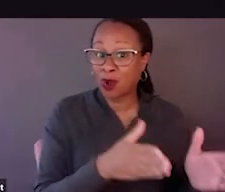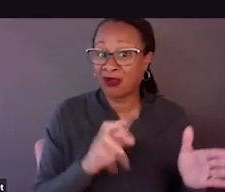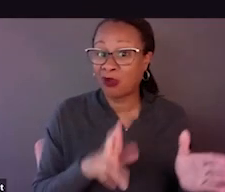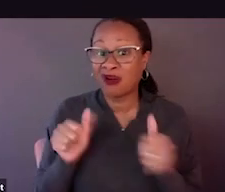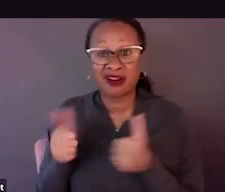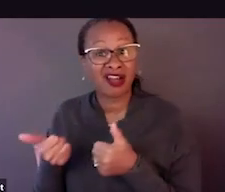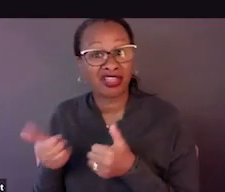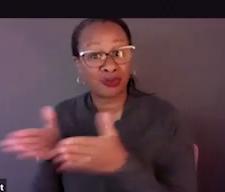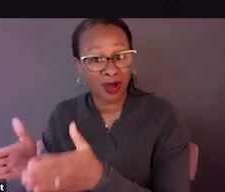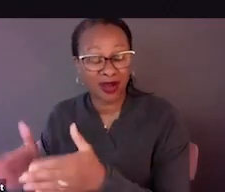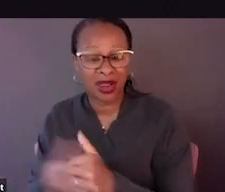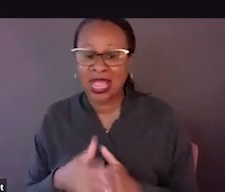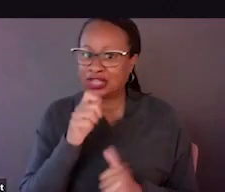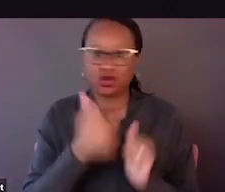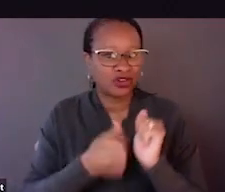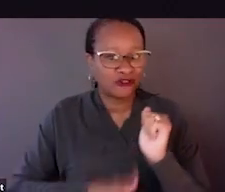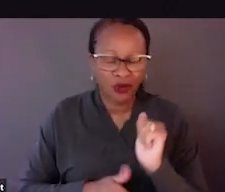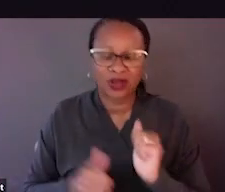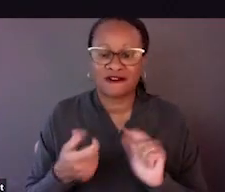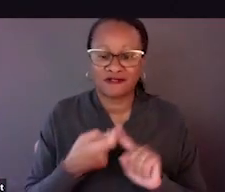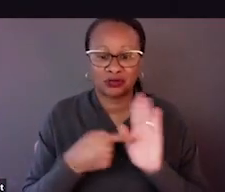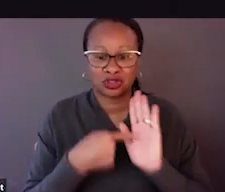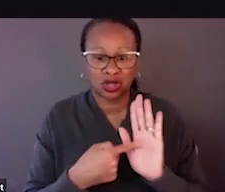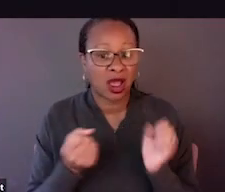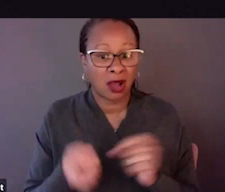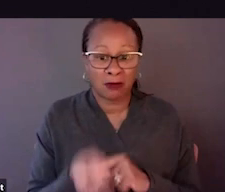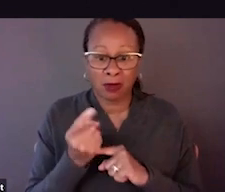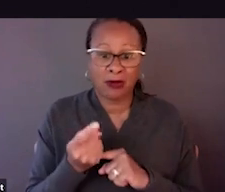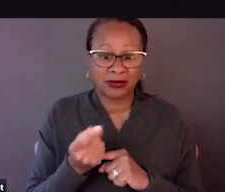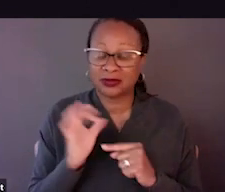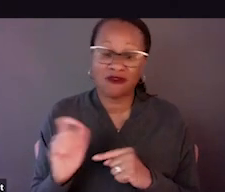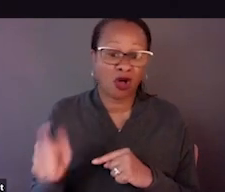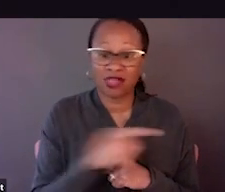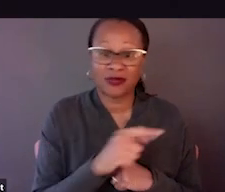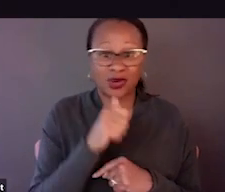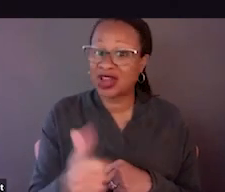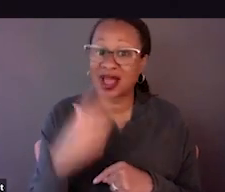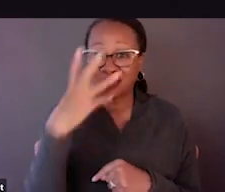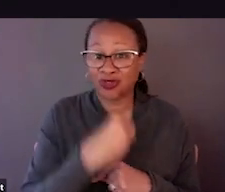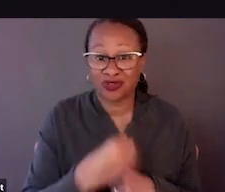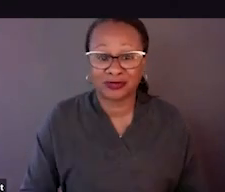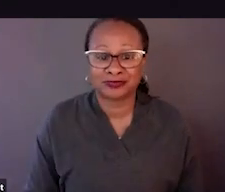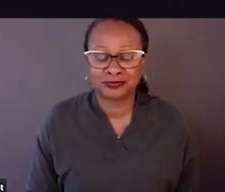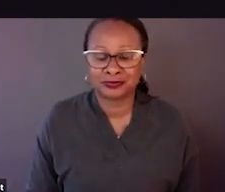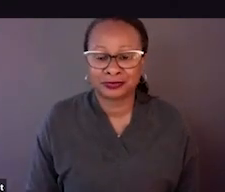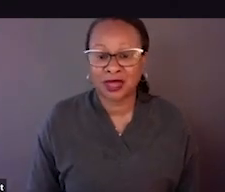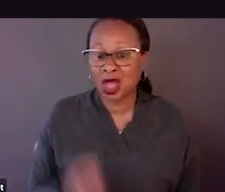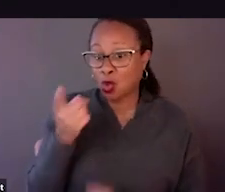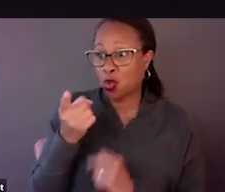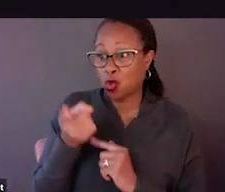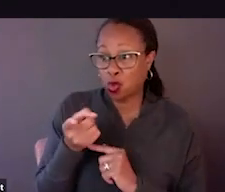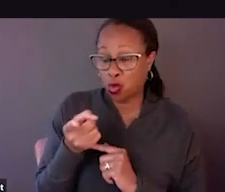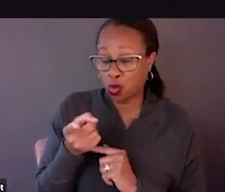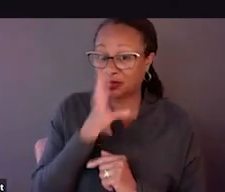you did not shy away from showing moments of all of them that weren't lovely. Yeah. The one moment that,